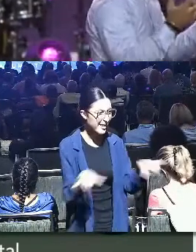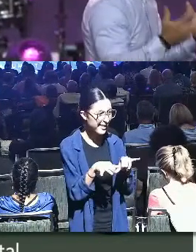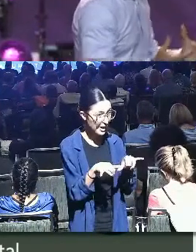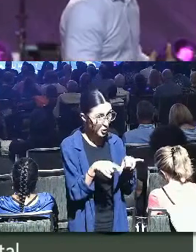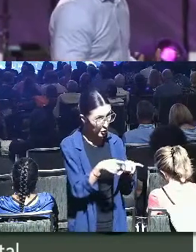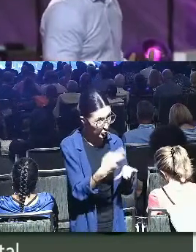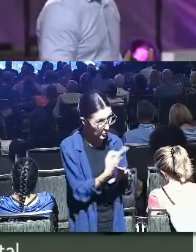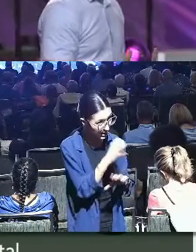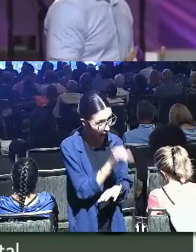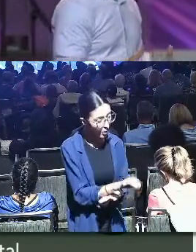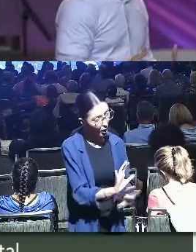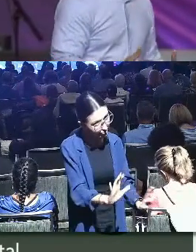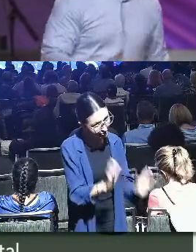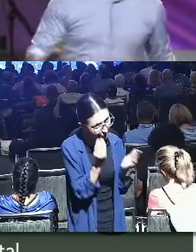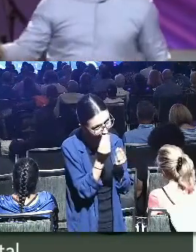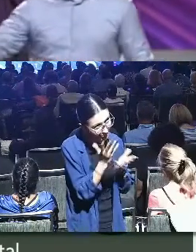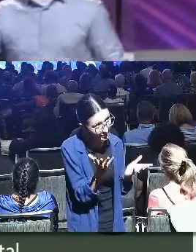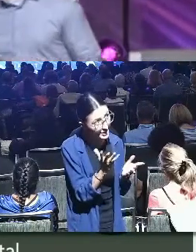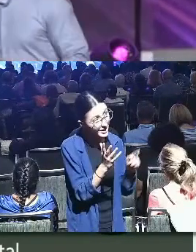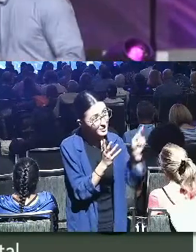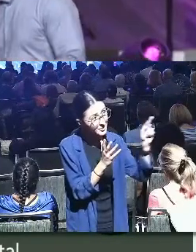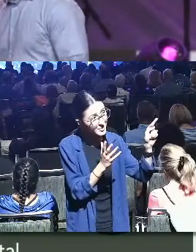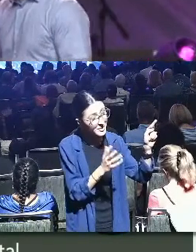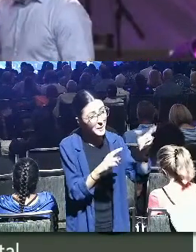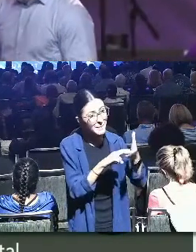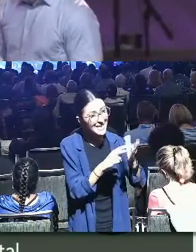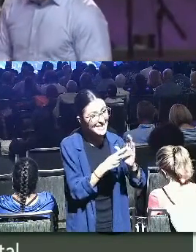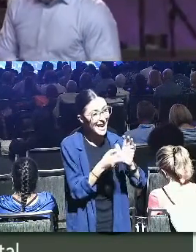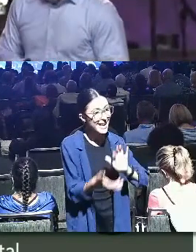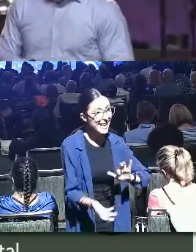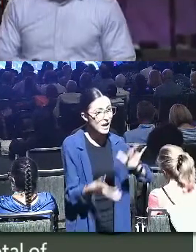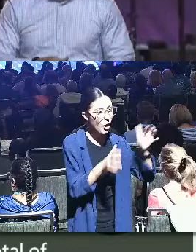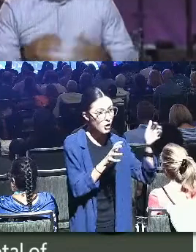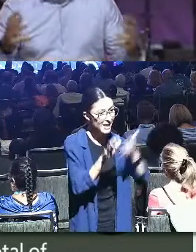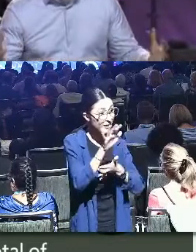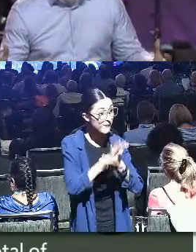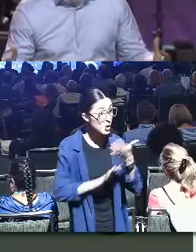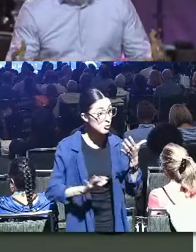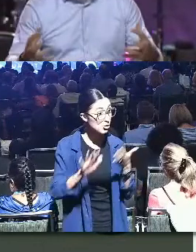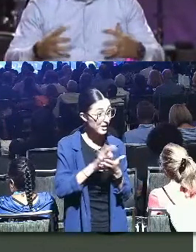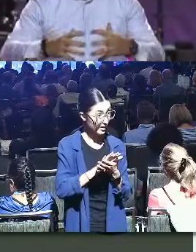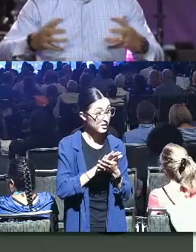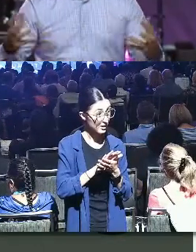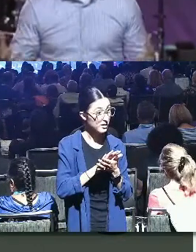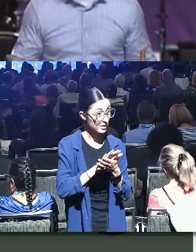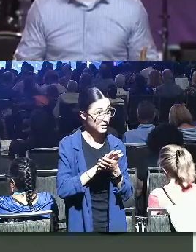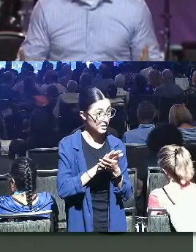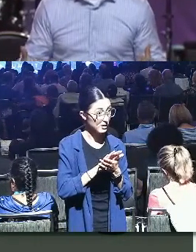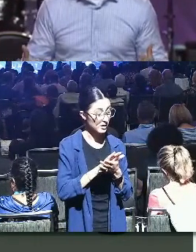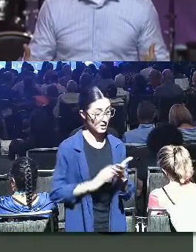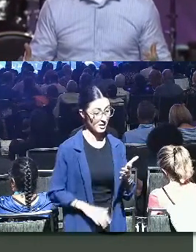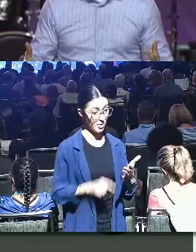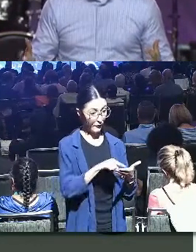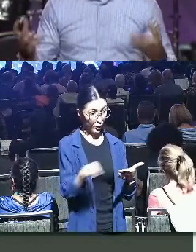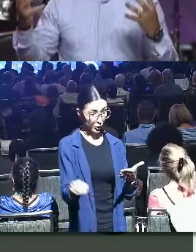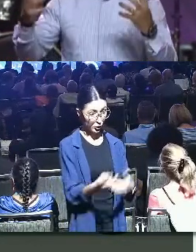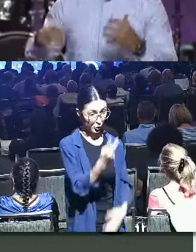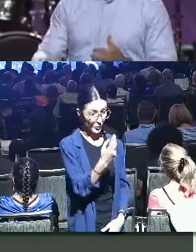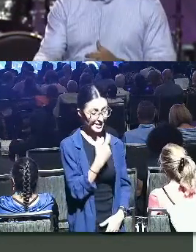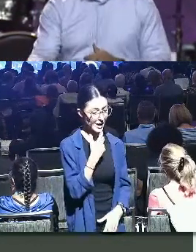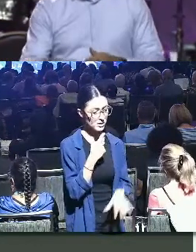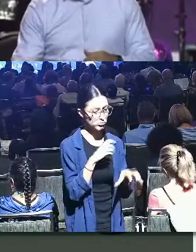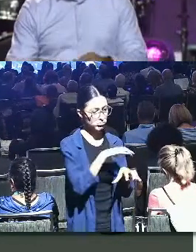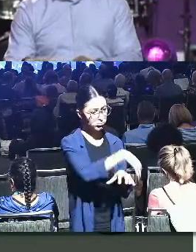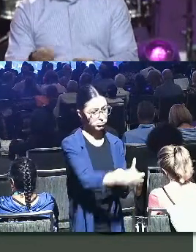and confusion. It's translated here in verse 2 as formless and empty. In